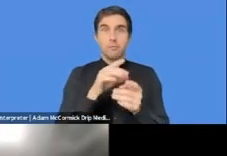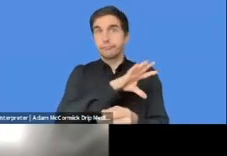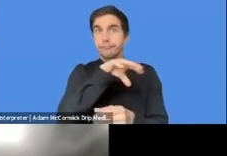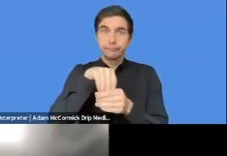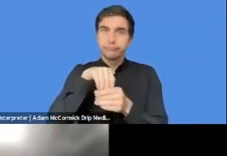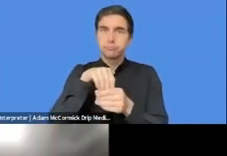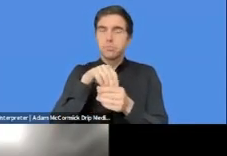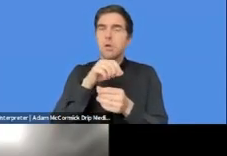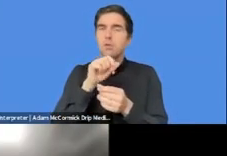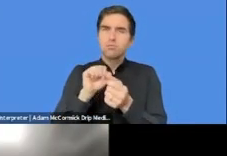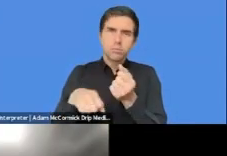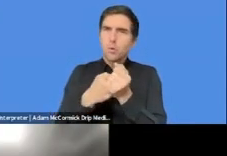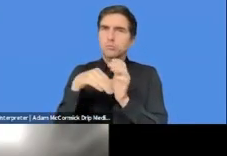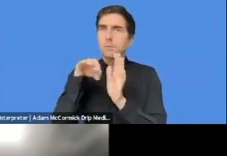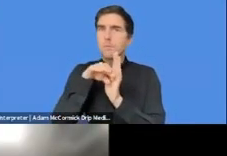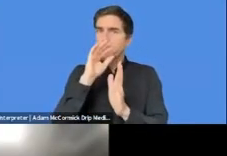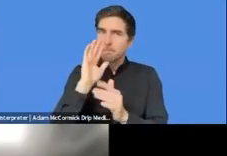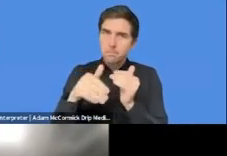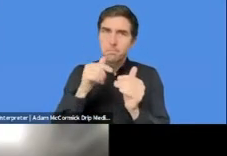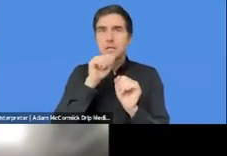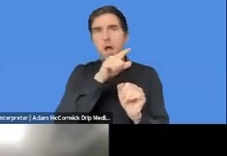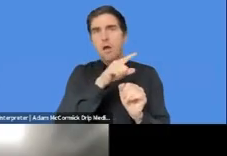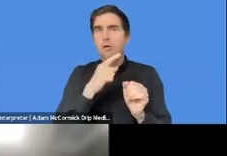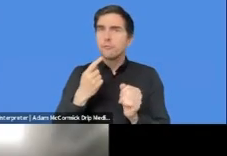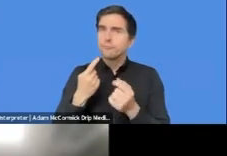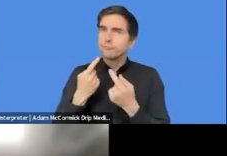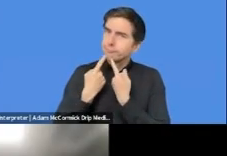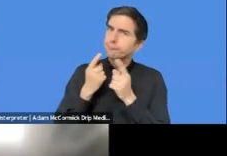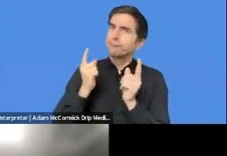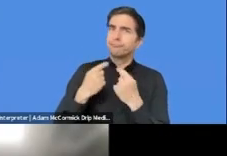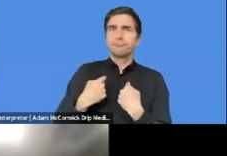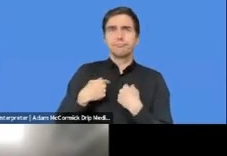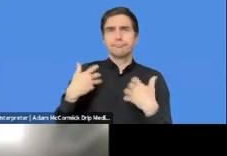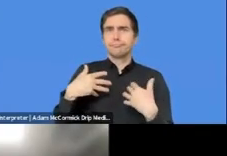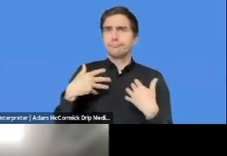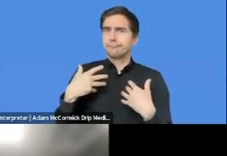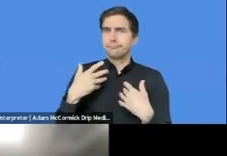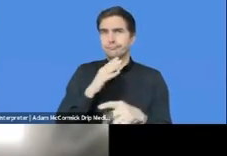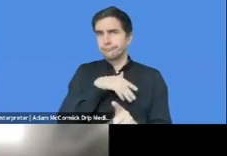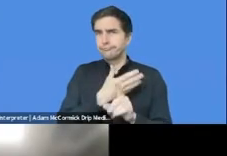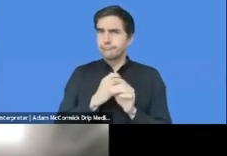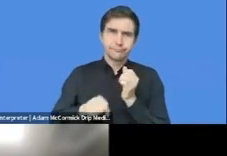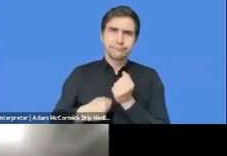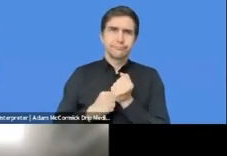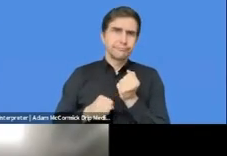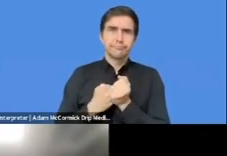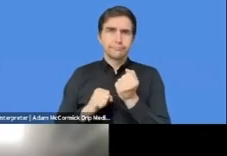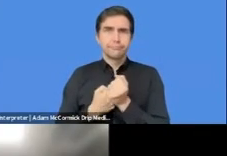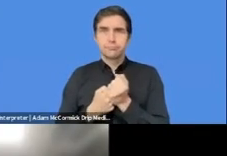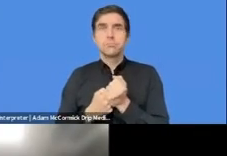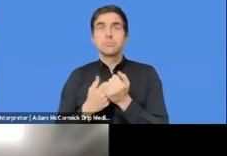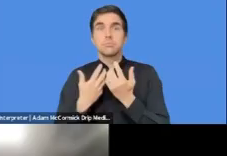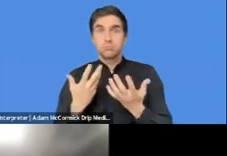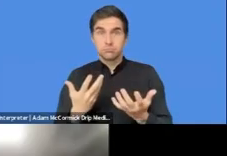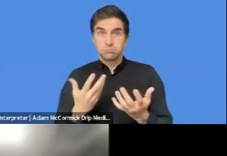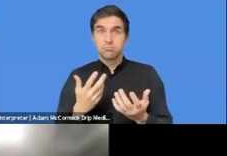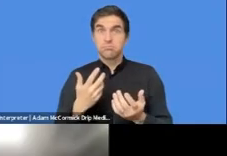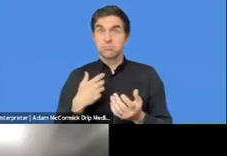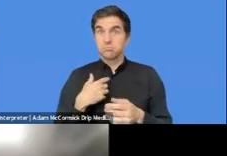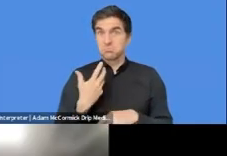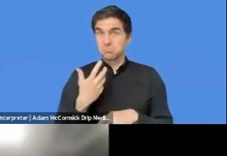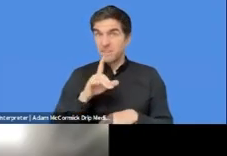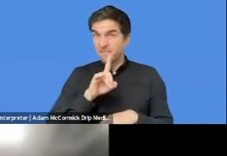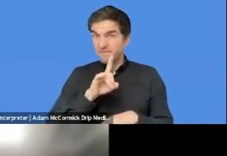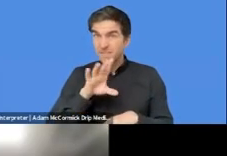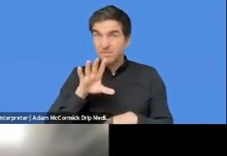program. So she shared a story where in the, before she was assisted, after she would plant her